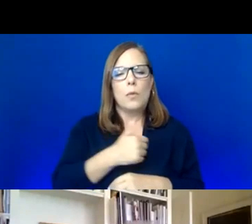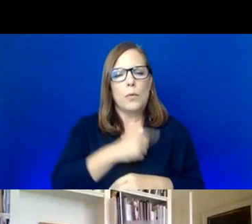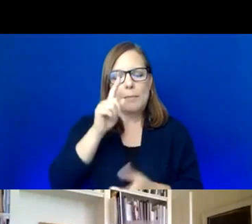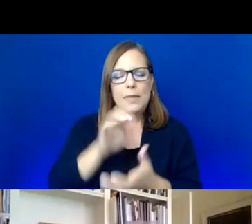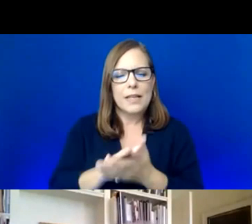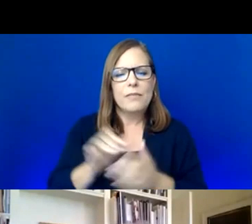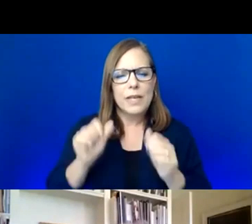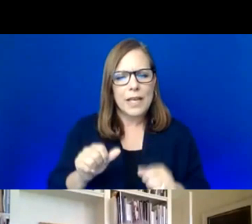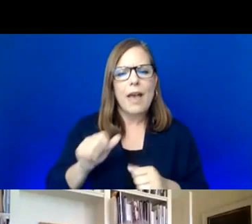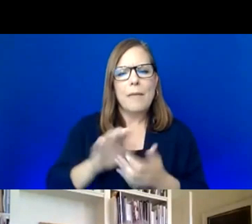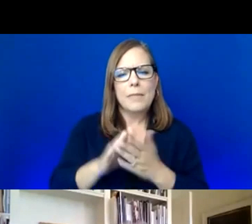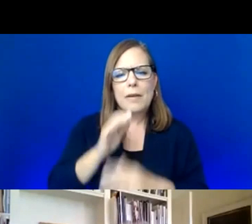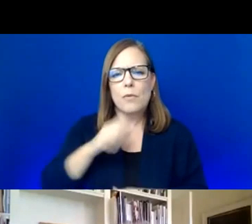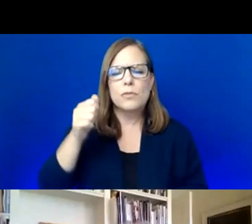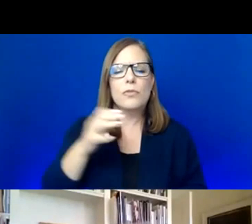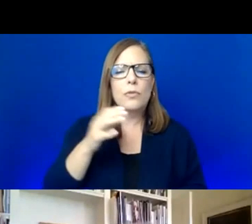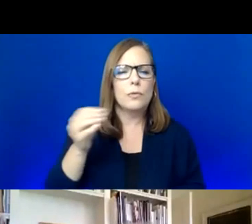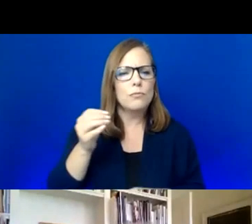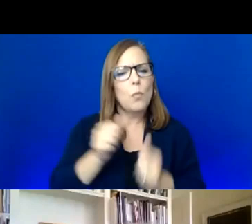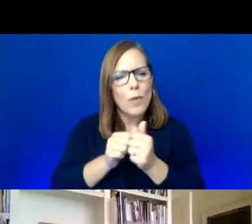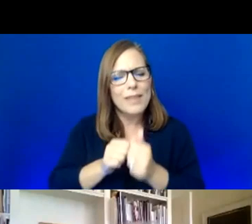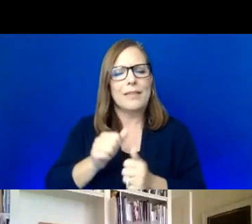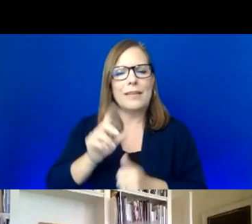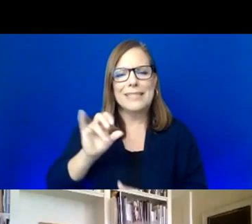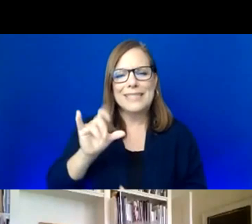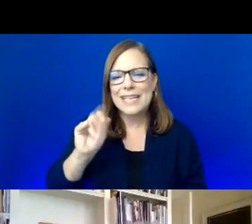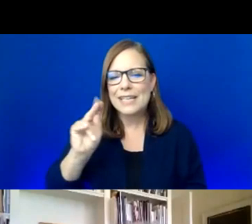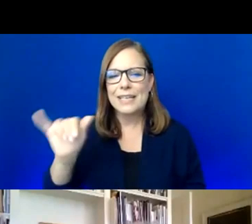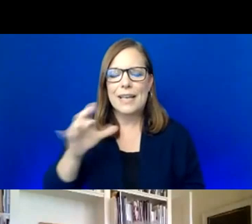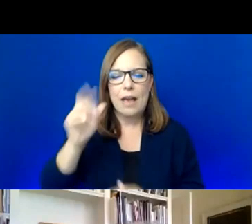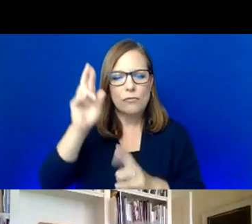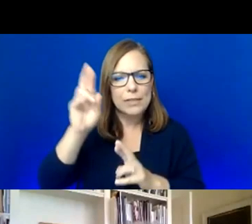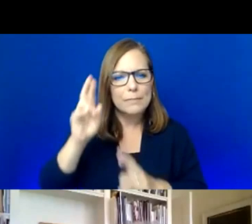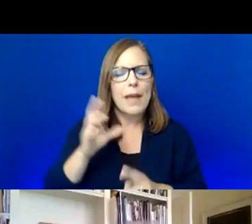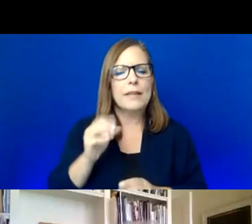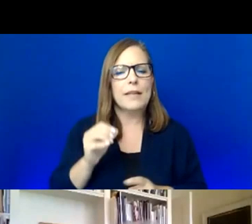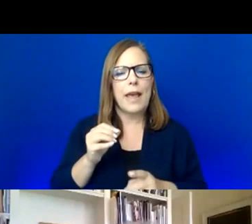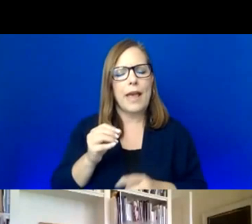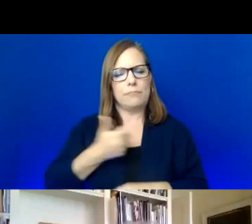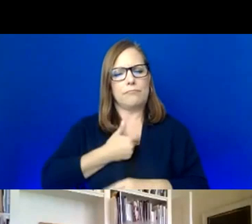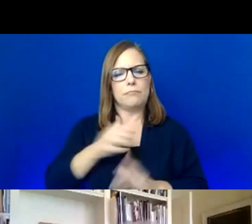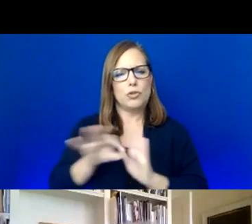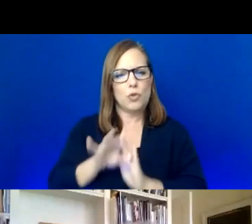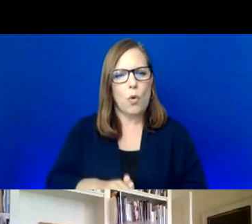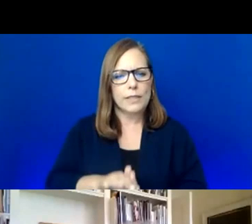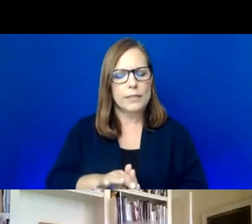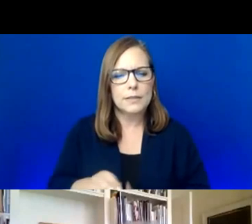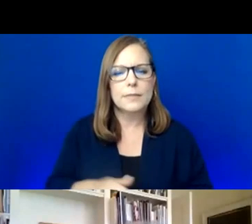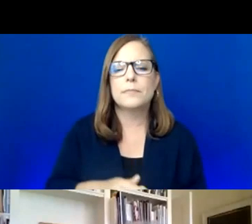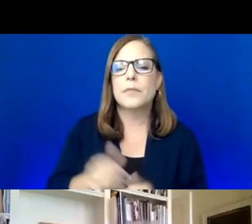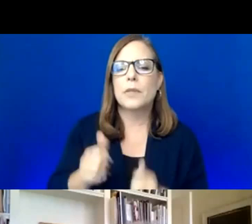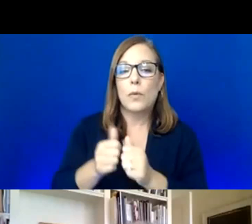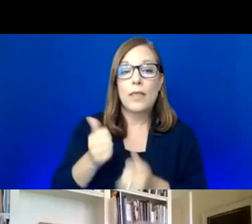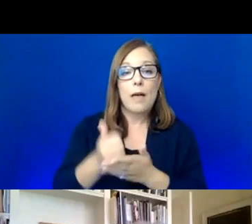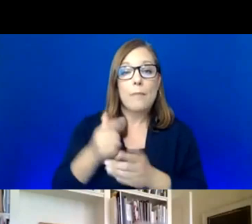in the setting of their choice. With members appointed by the governor and both houses of the legislature, commissioners